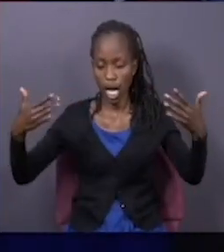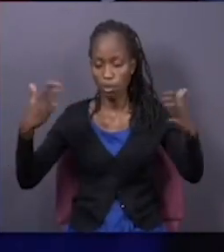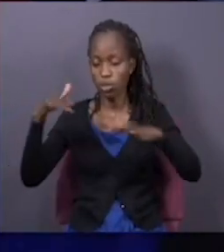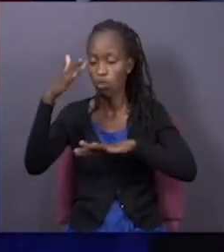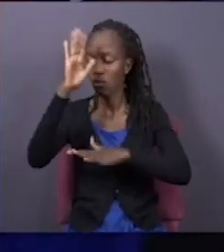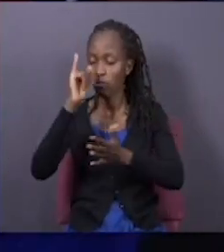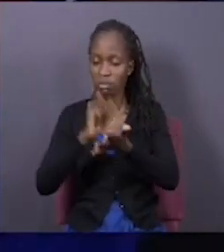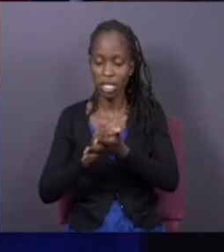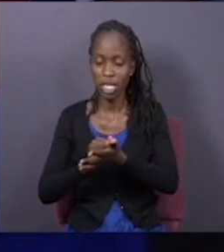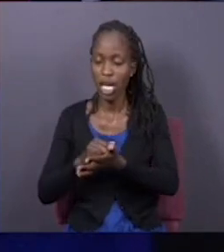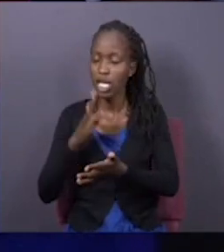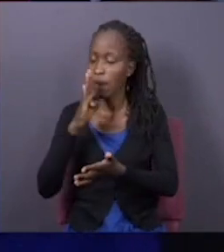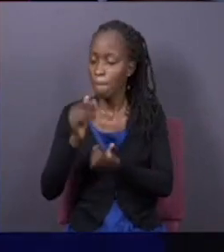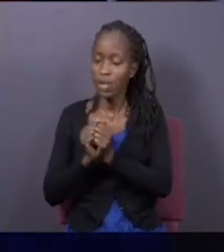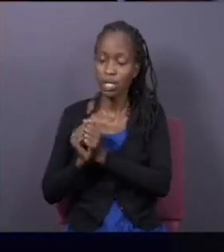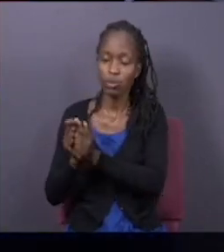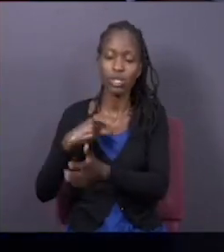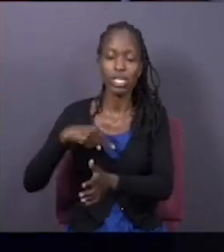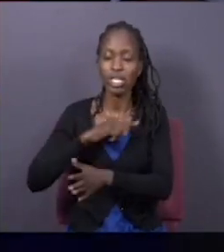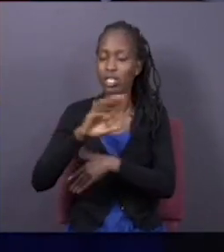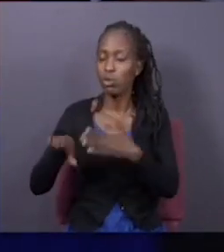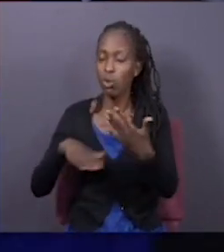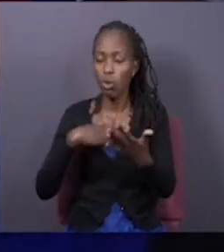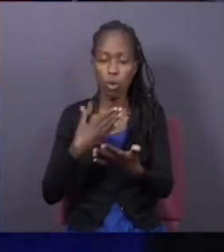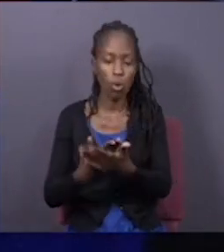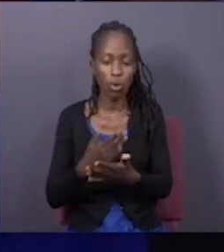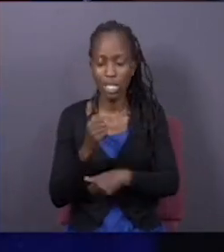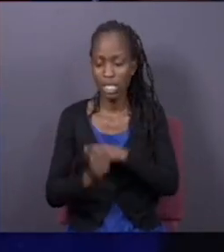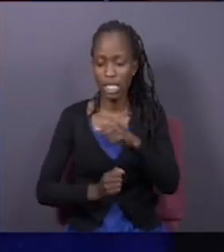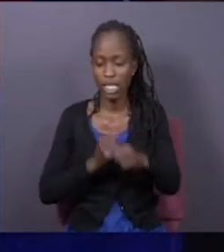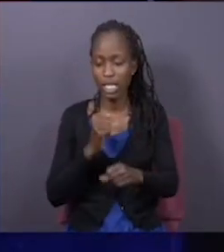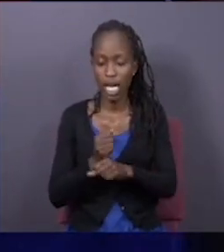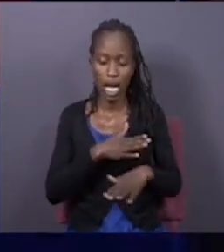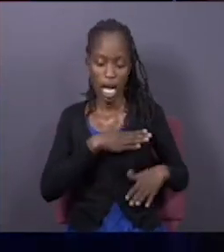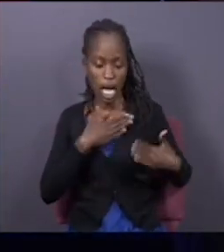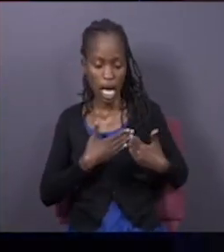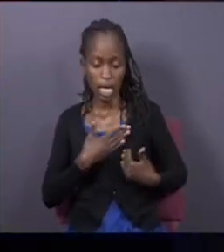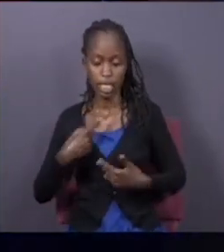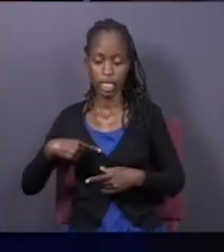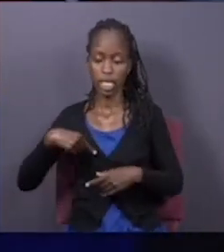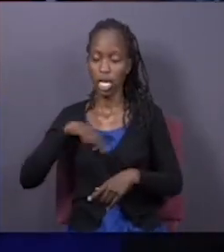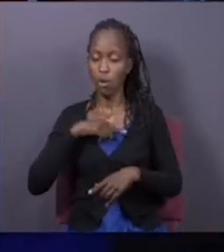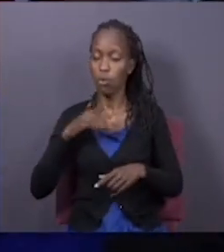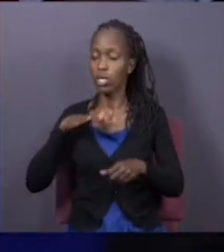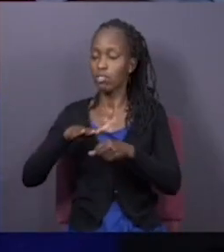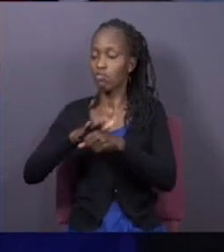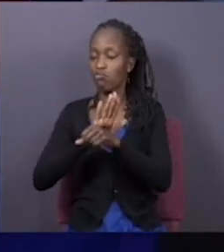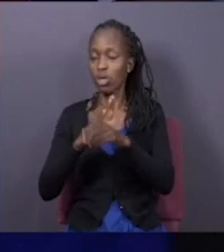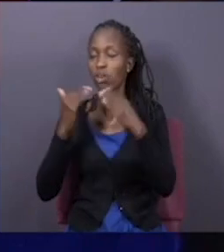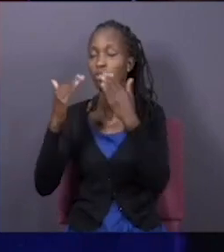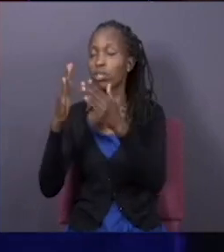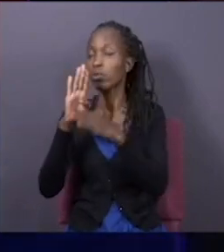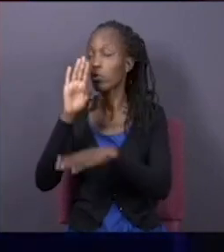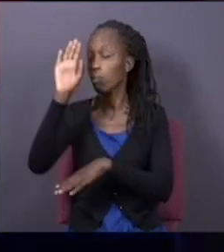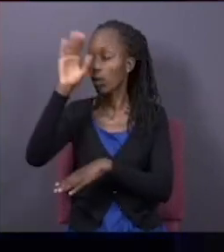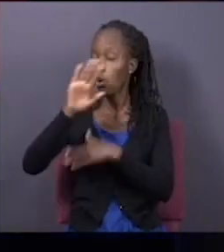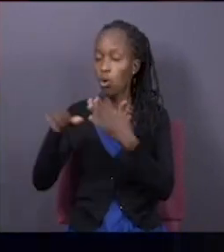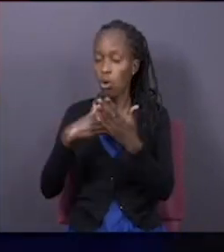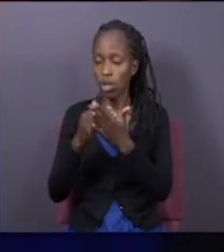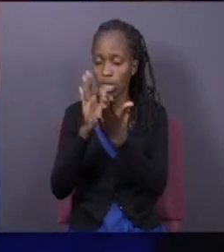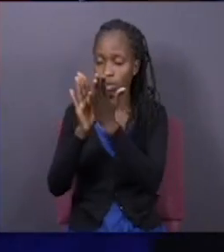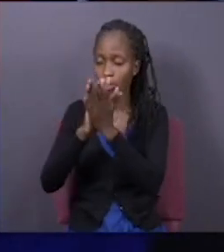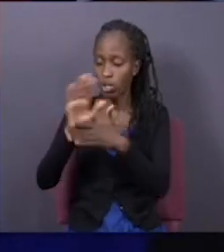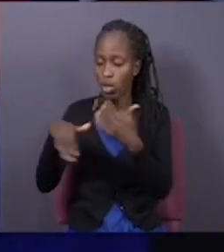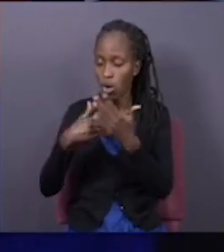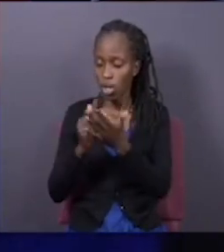through this perilous year. Our hearts are full of gratitude. To You be all the praise, all the